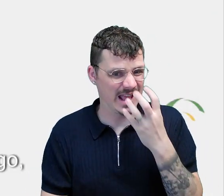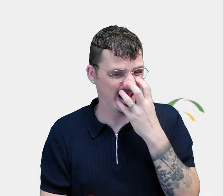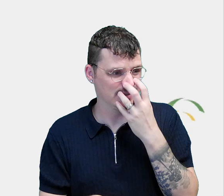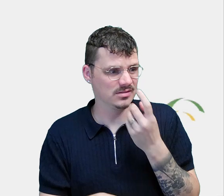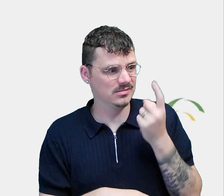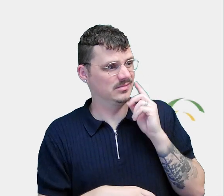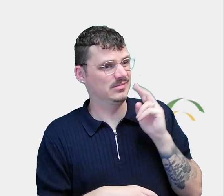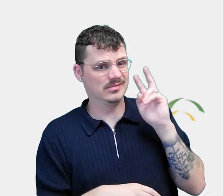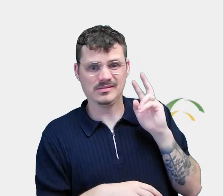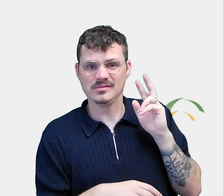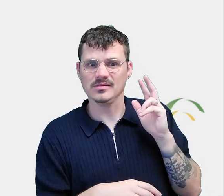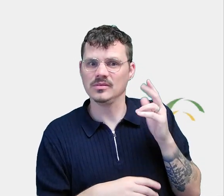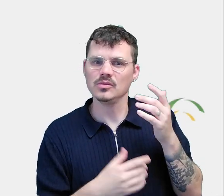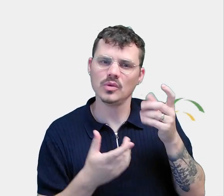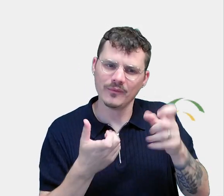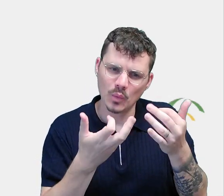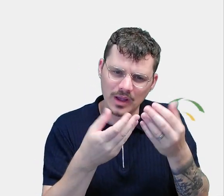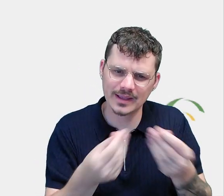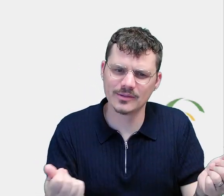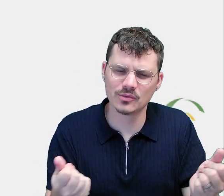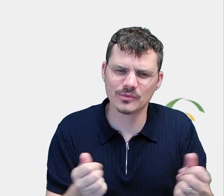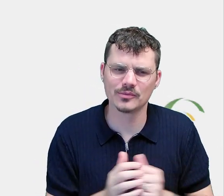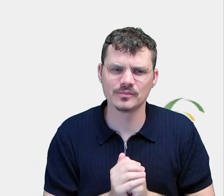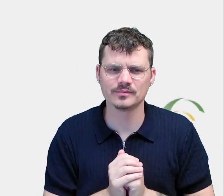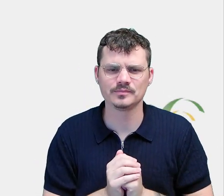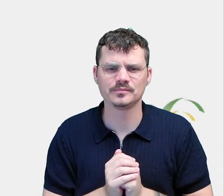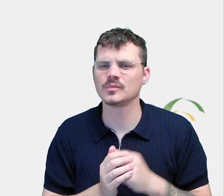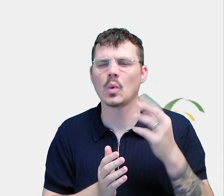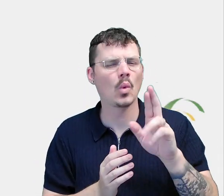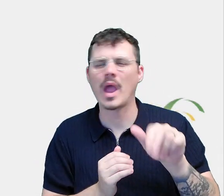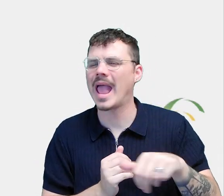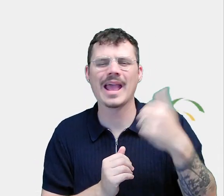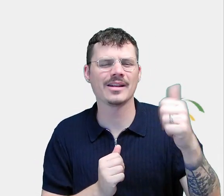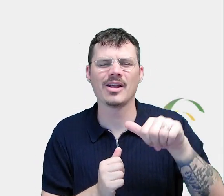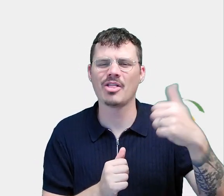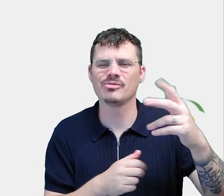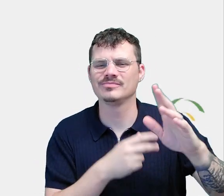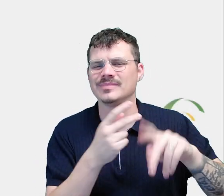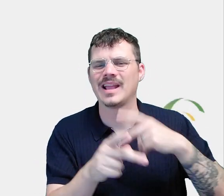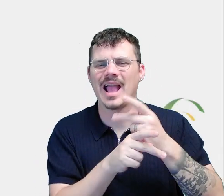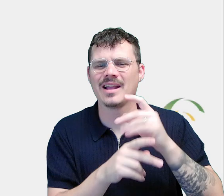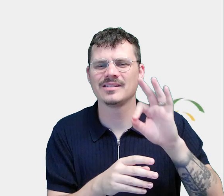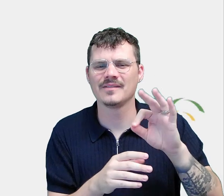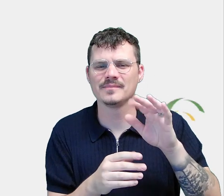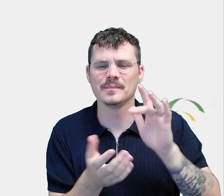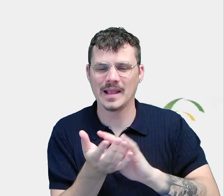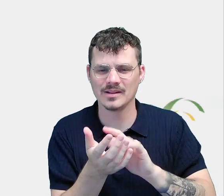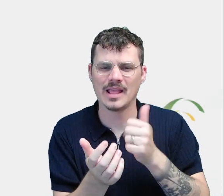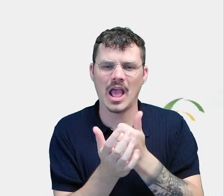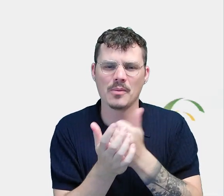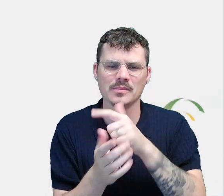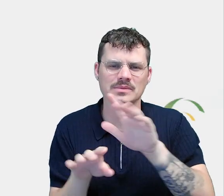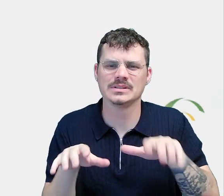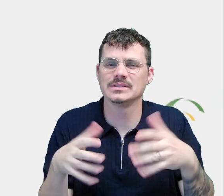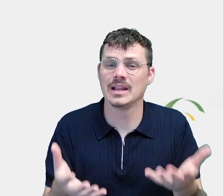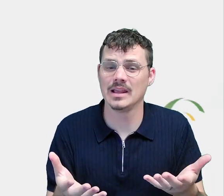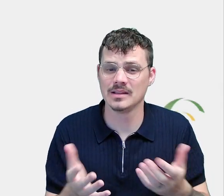days ago, for example. Or any other kind of sedating